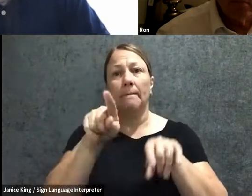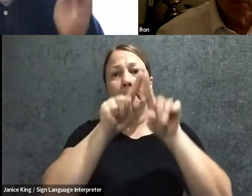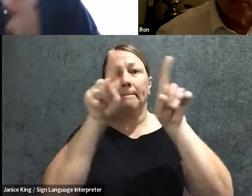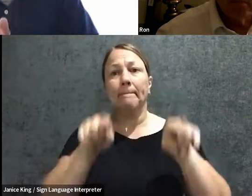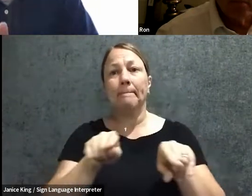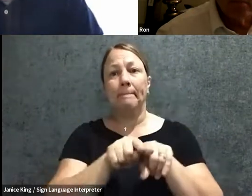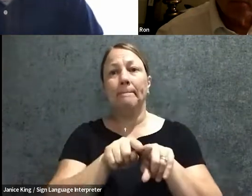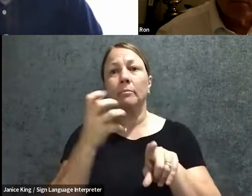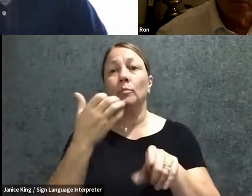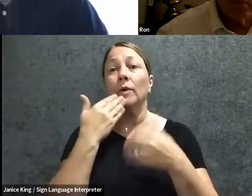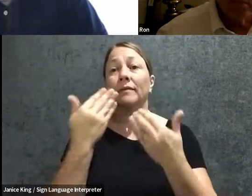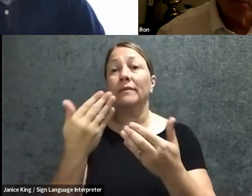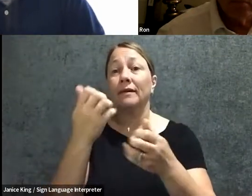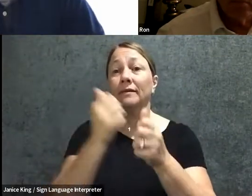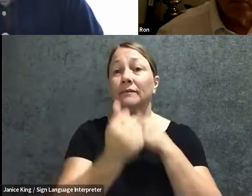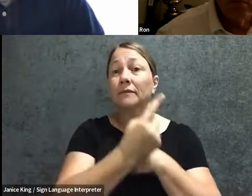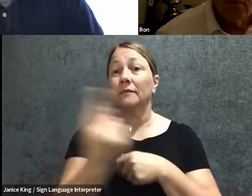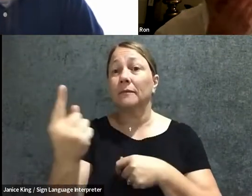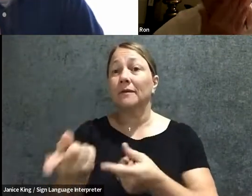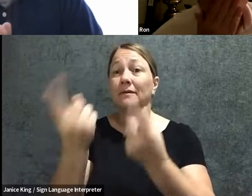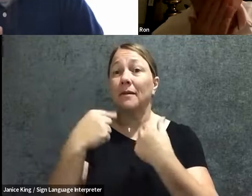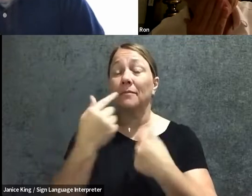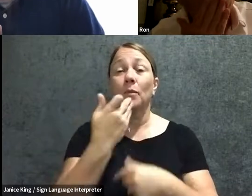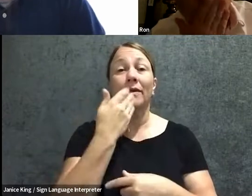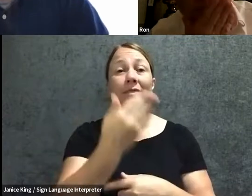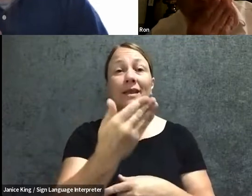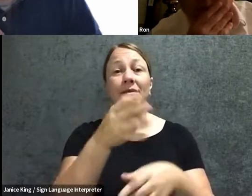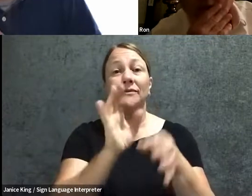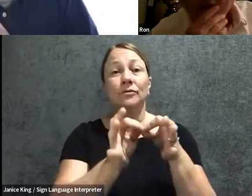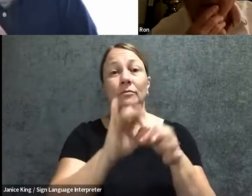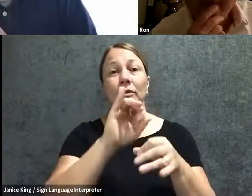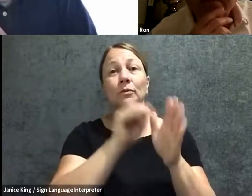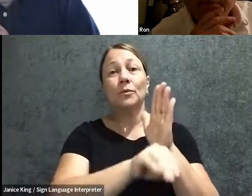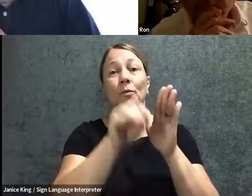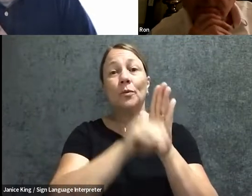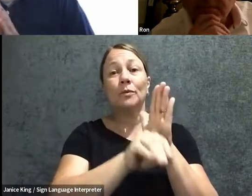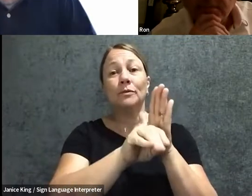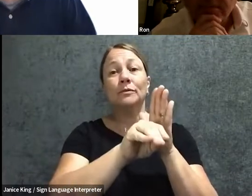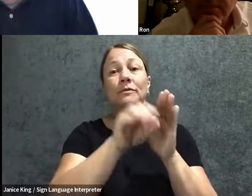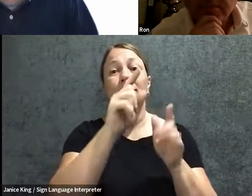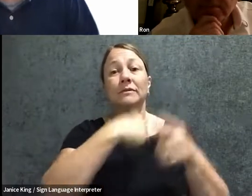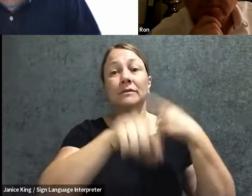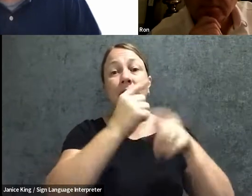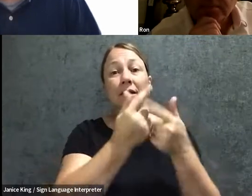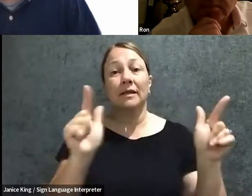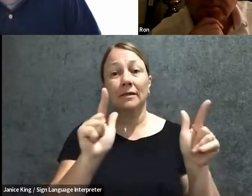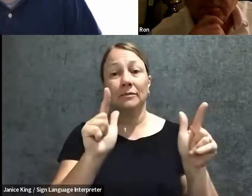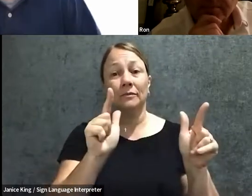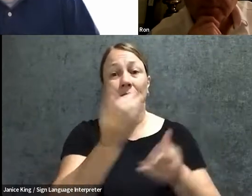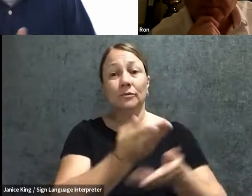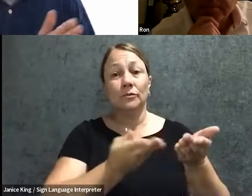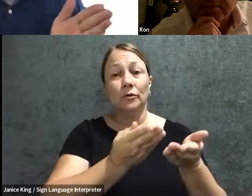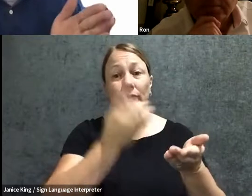But I just want to thank everybody for coming out. Thanks again, Janice King, New Orleans Sign Language Services, for providing ASL